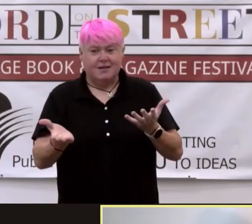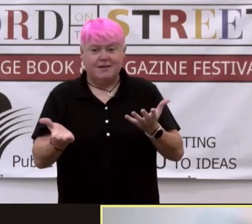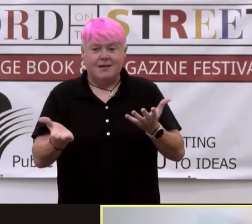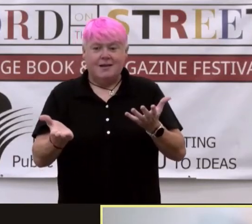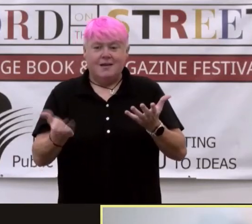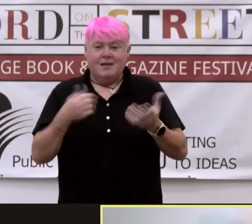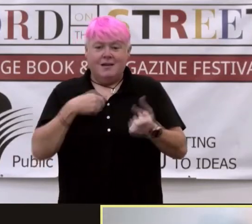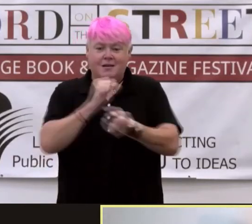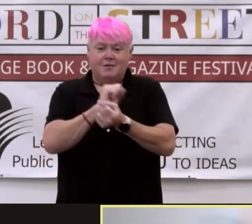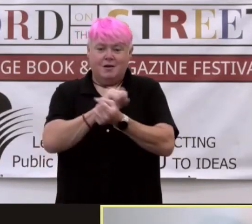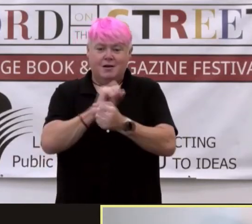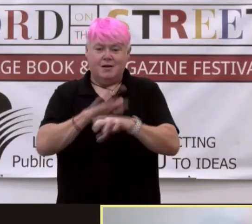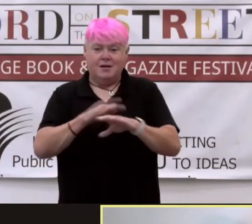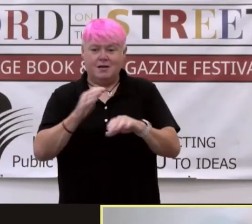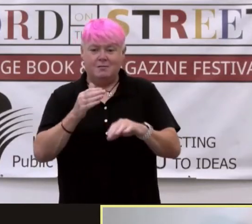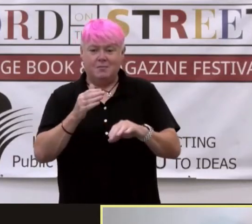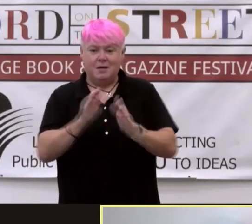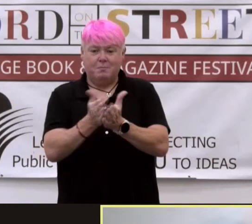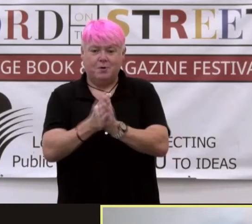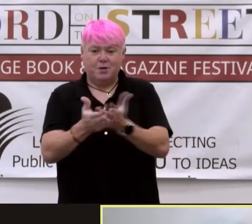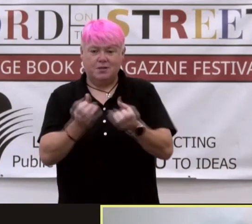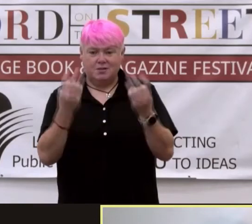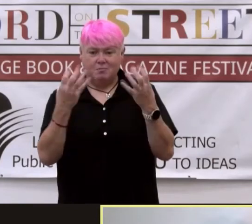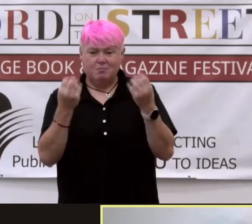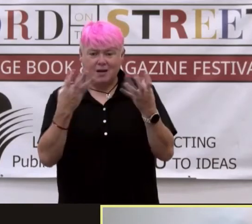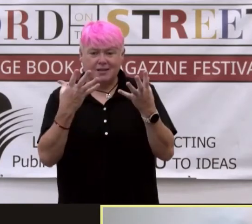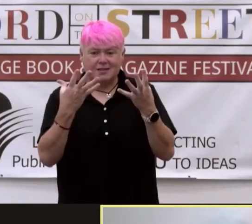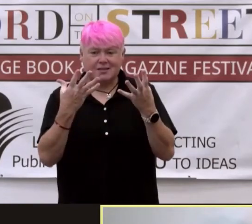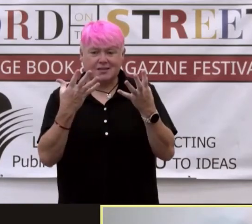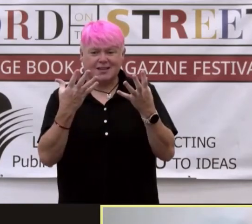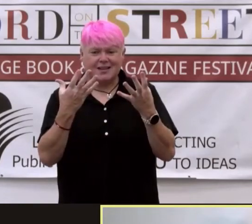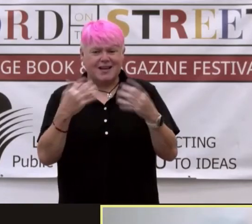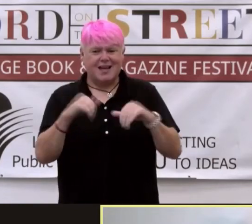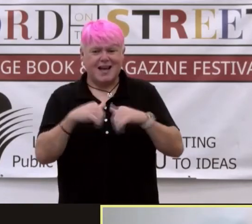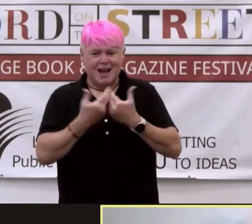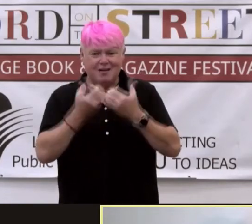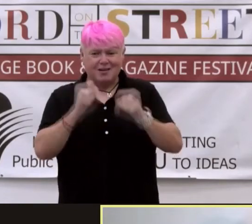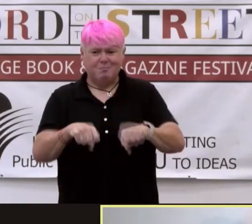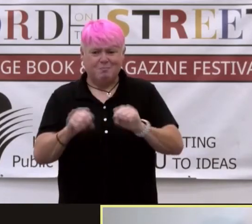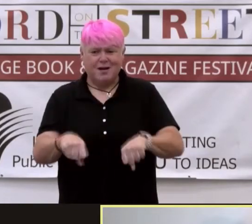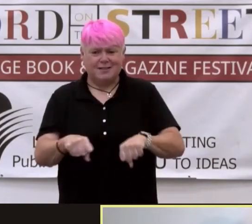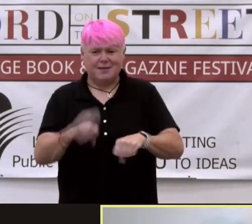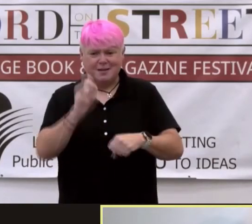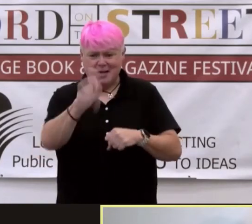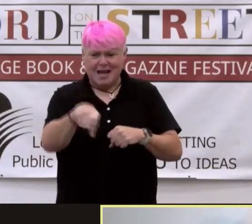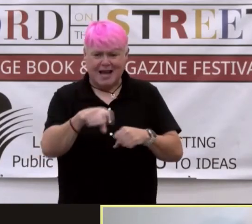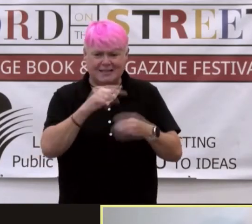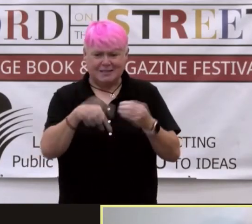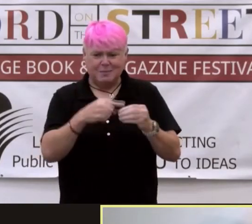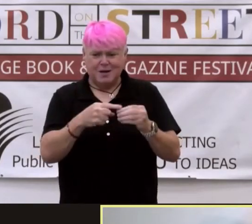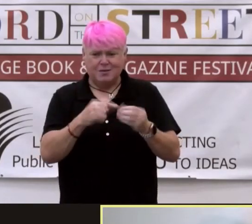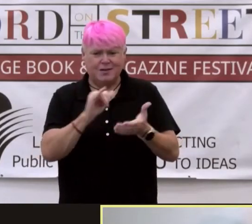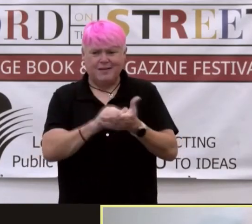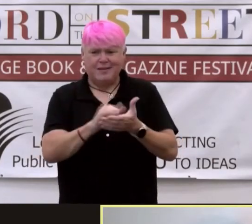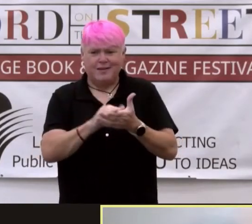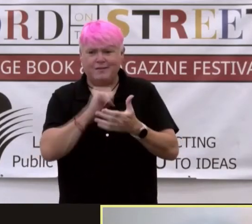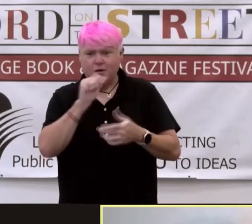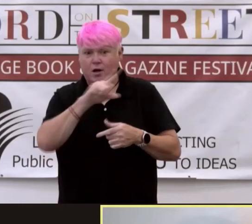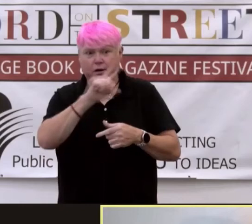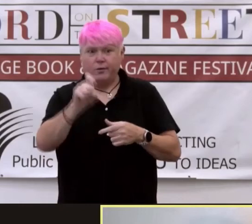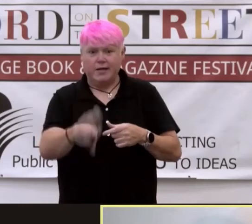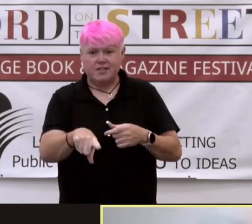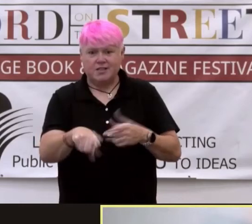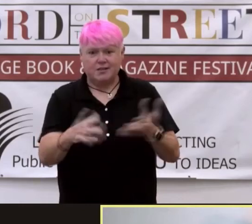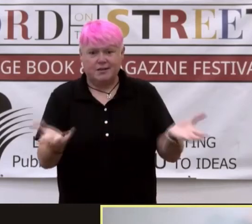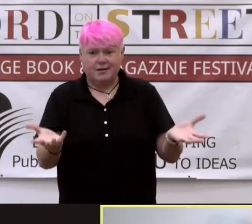work on my book so much. It's like, what could there be? What could I possibly be asked about them? Like, that anyone has a question is amazing to me.